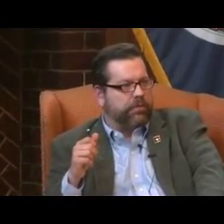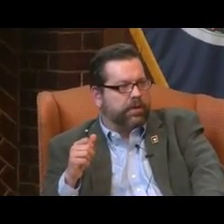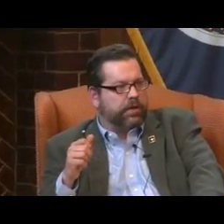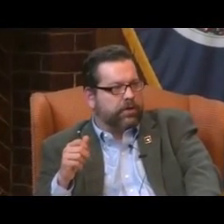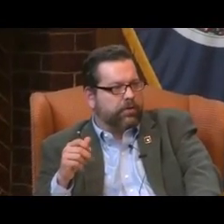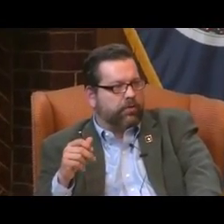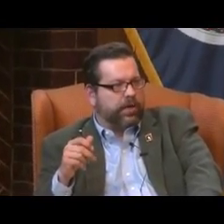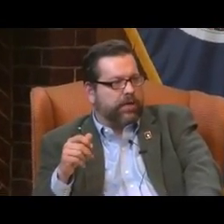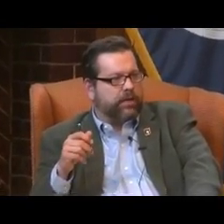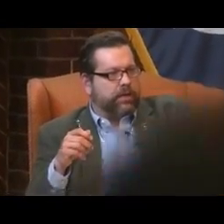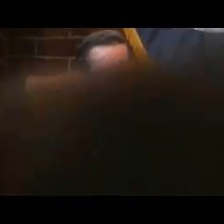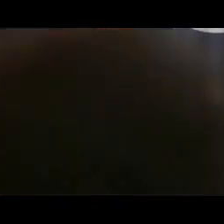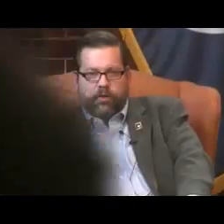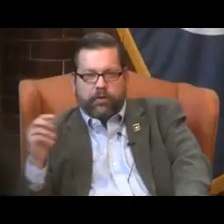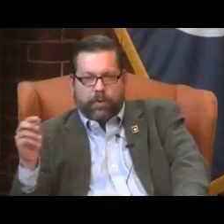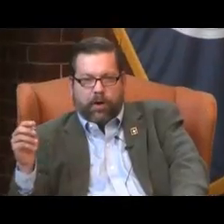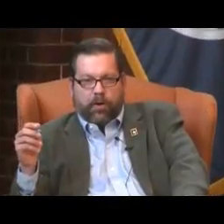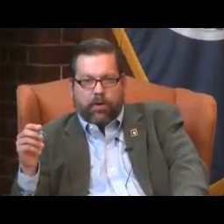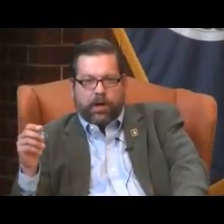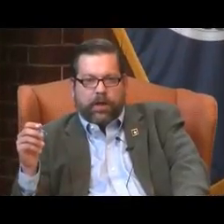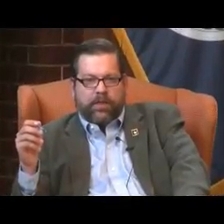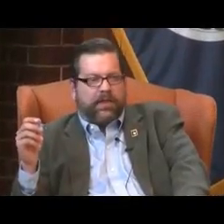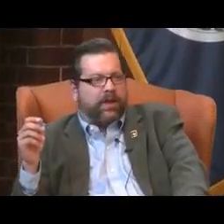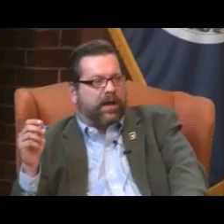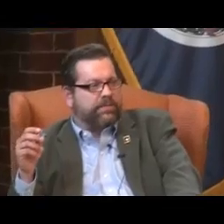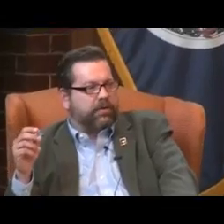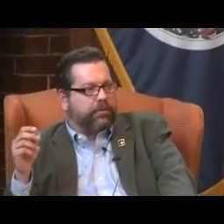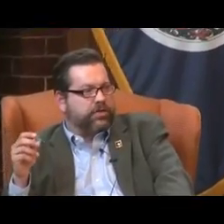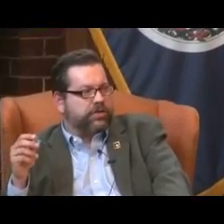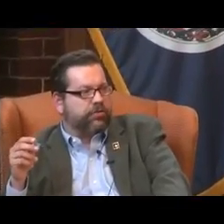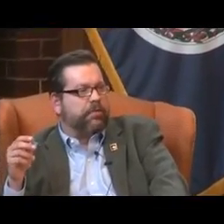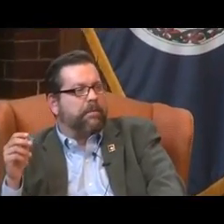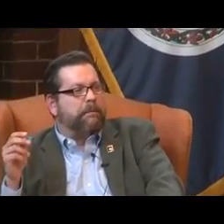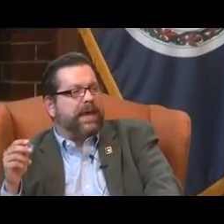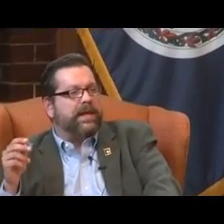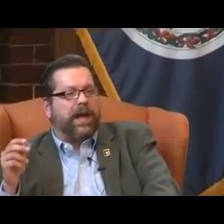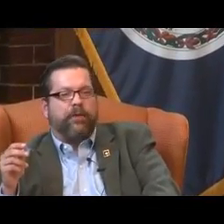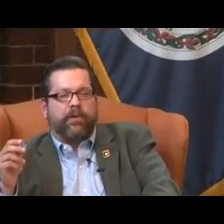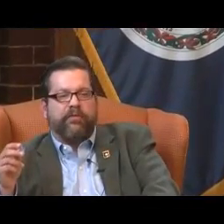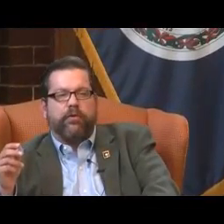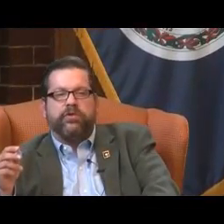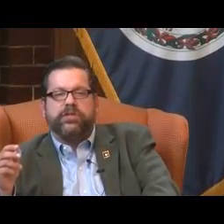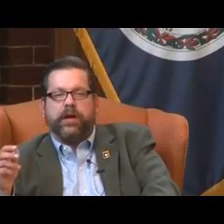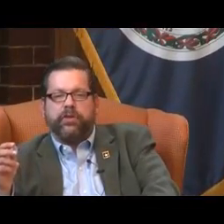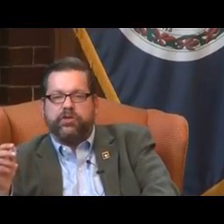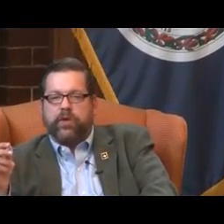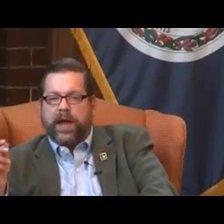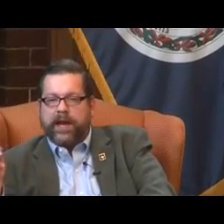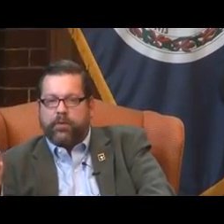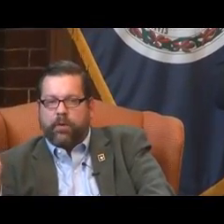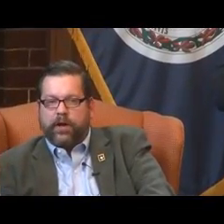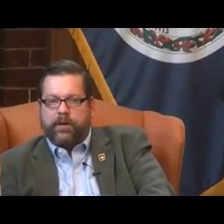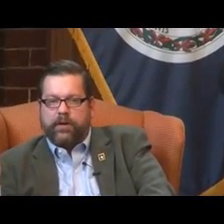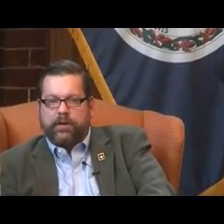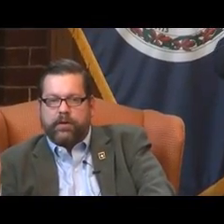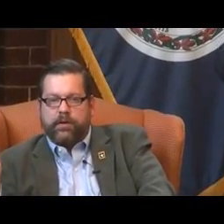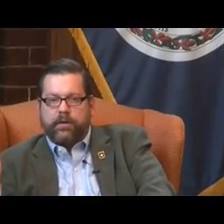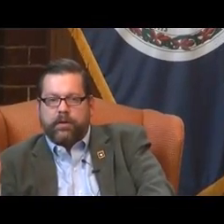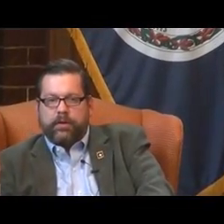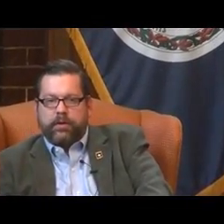emergency room, you will read on the wall that the hospital emergency room may not refuse care to